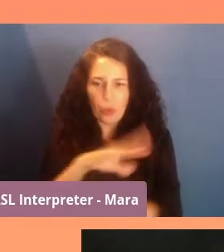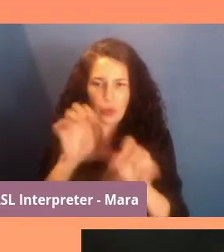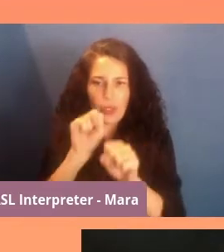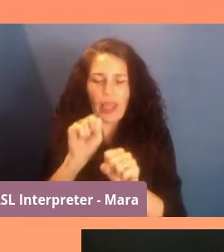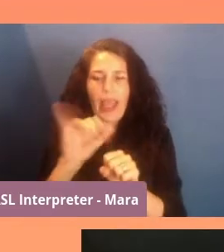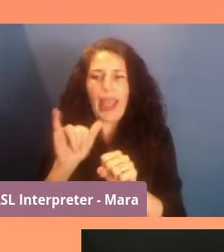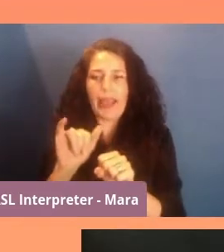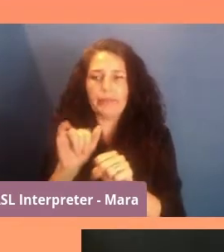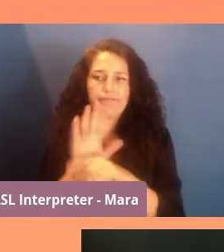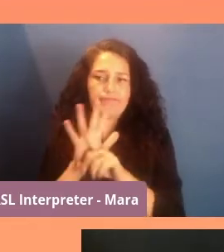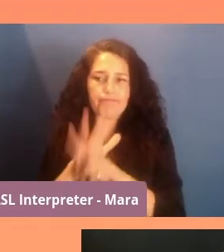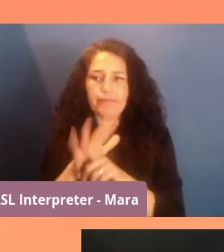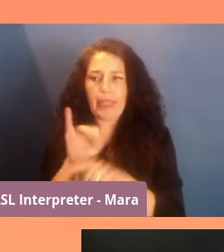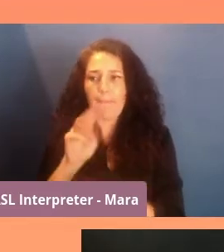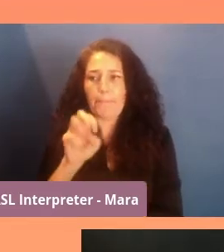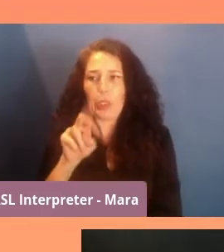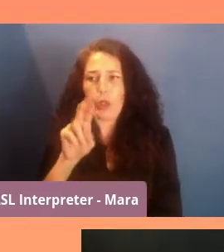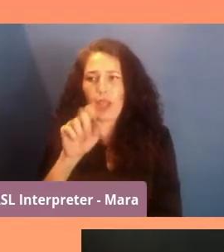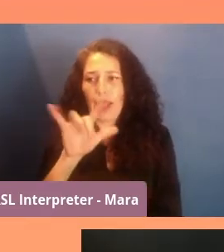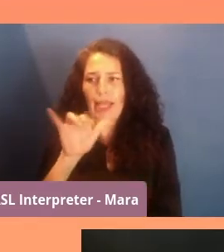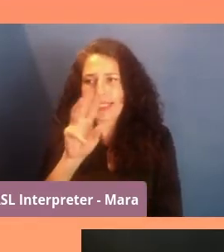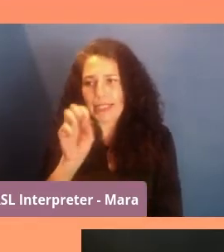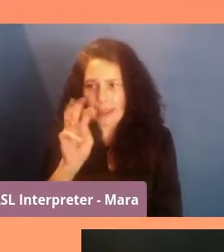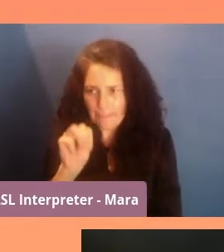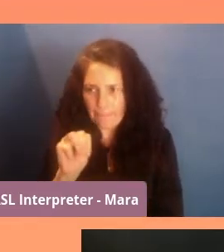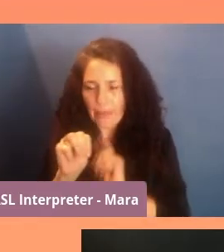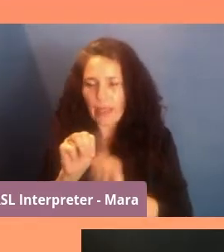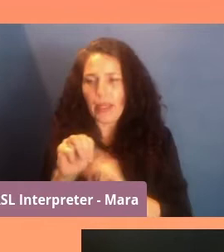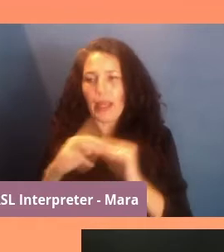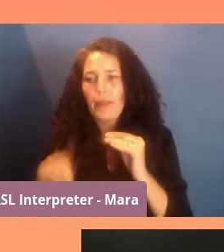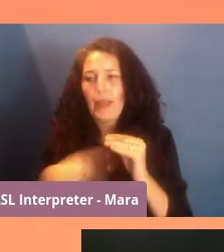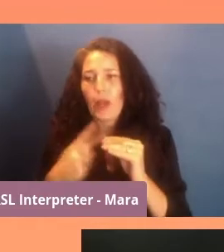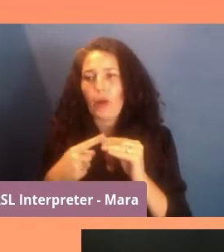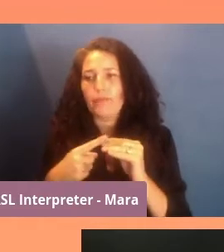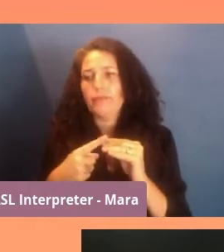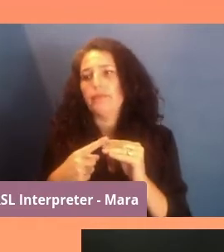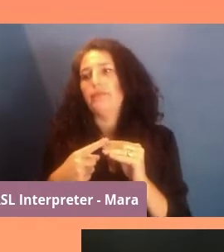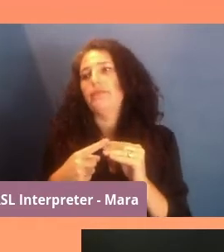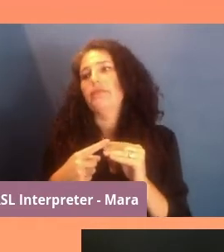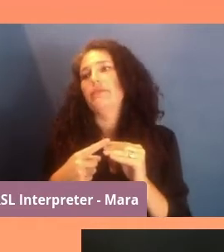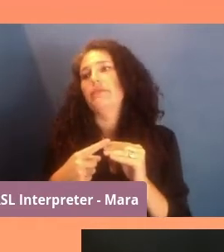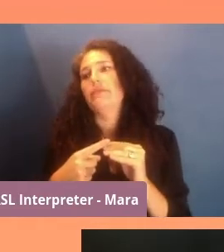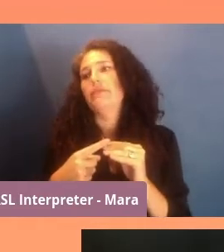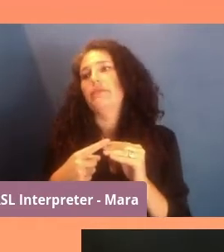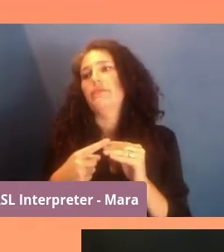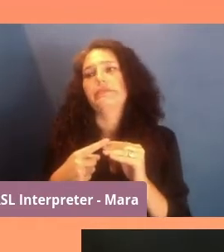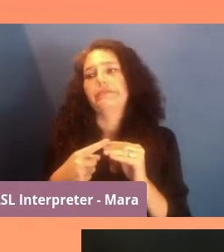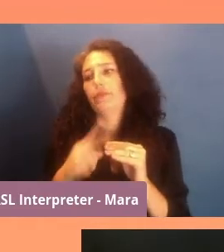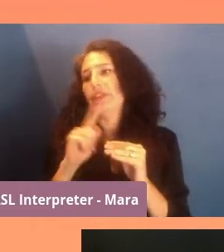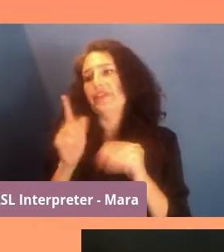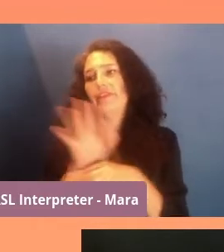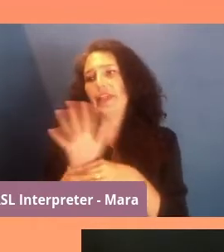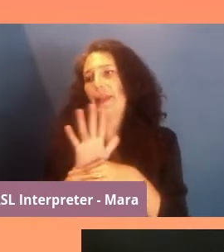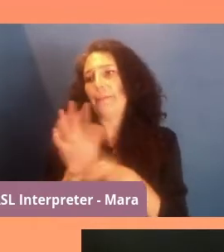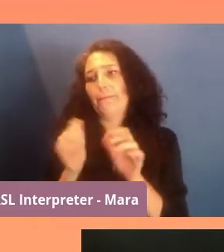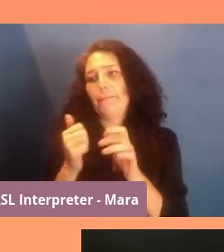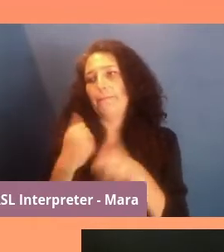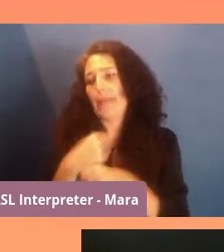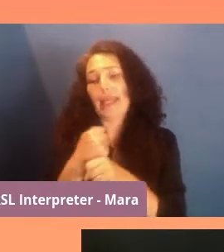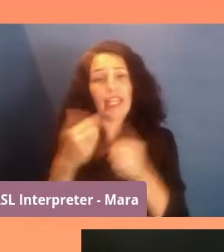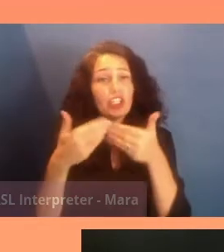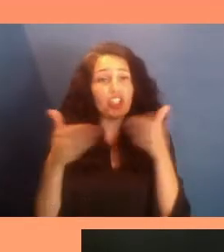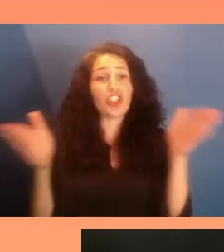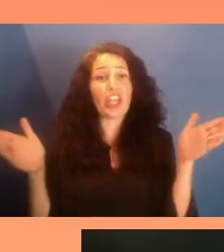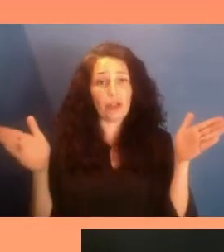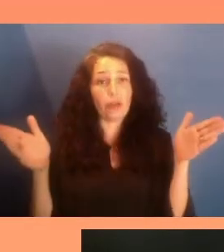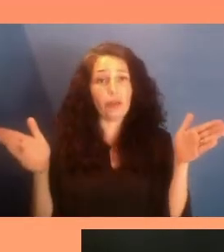imperialism around filmmaking in general. But it took a while for me to really understand